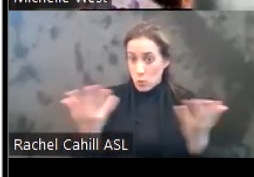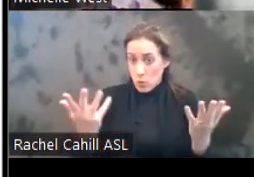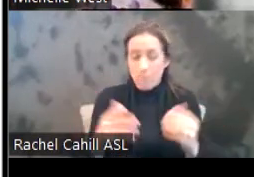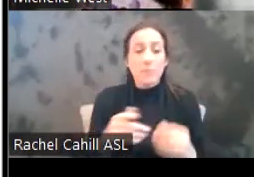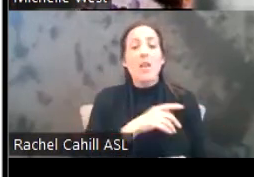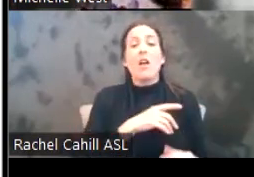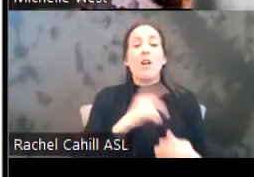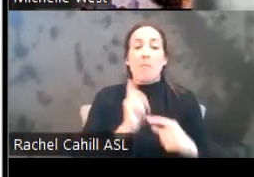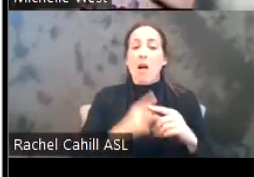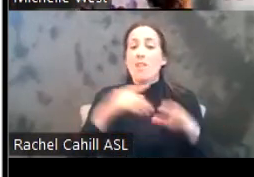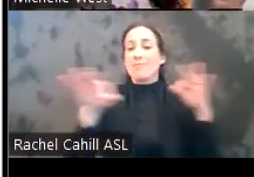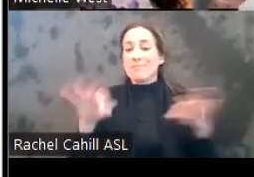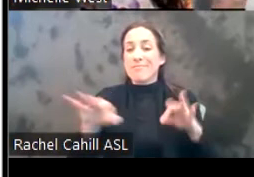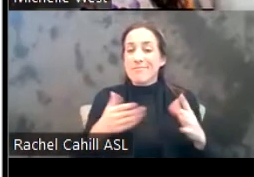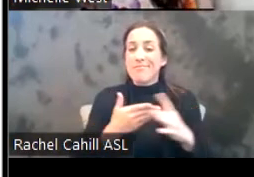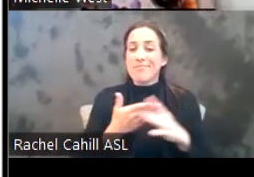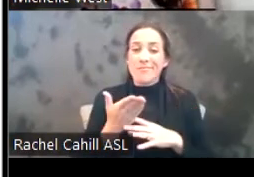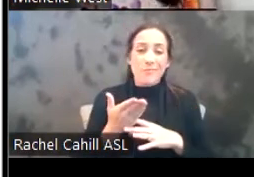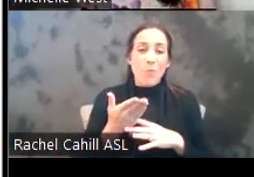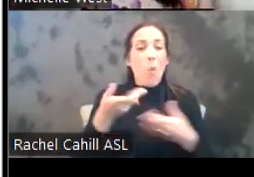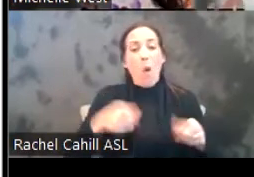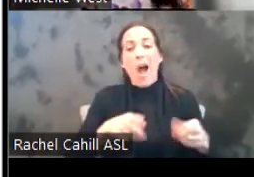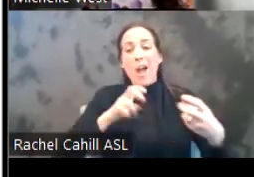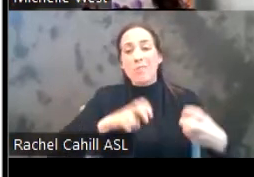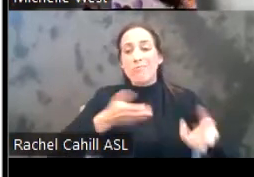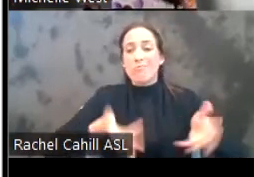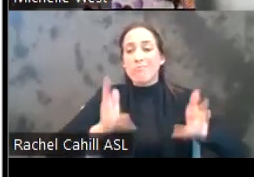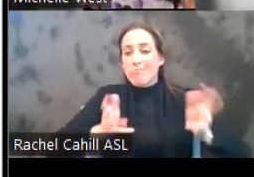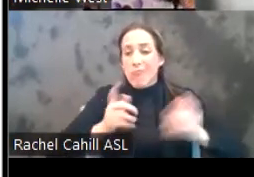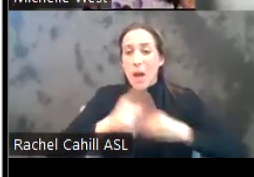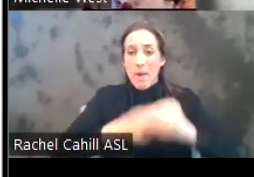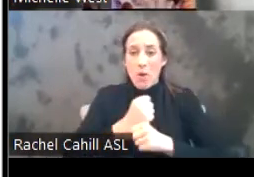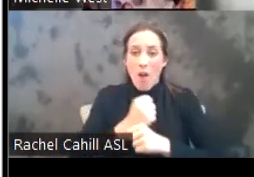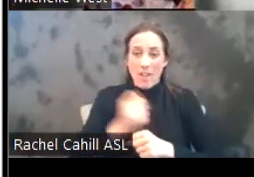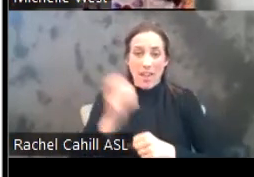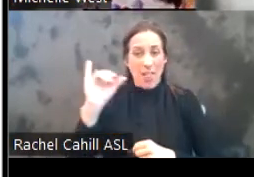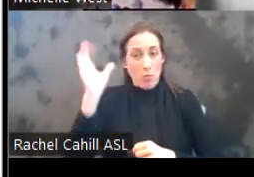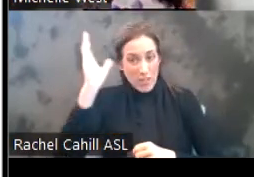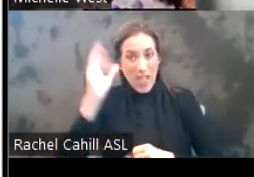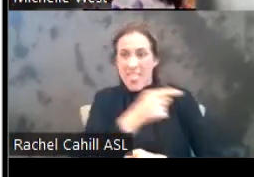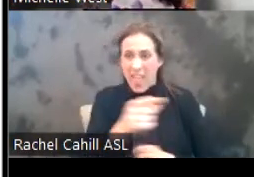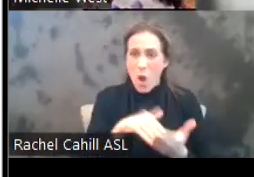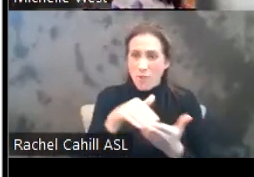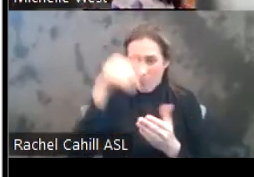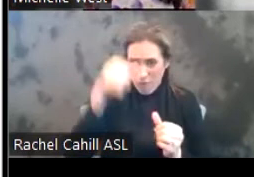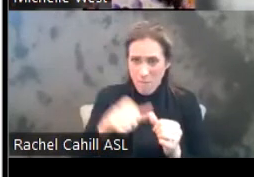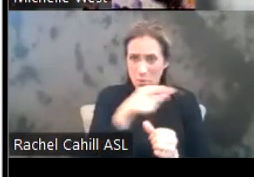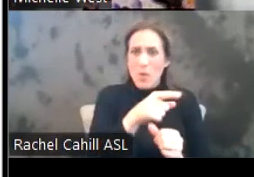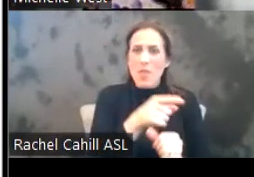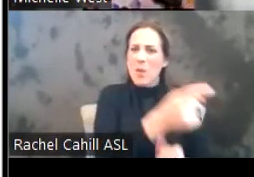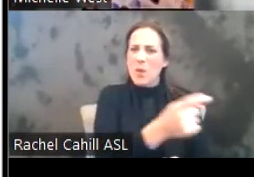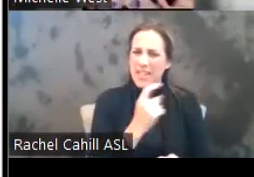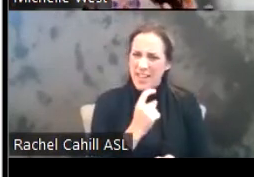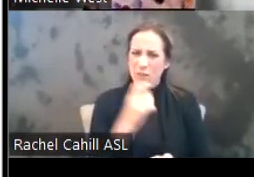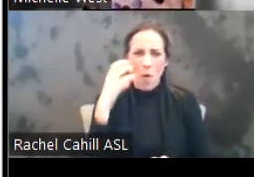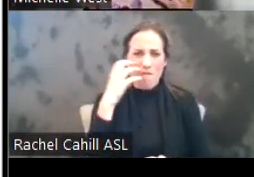the coffee. Again, just like a presentation, those people will remember you. a lot of times they'll give you their cell number, because email,